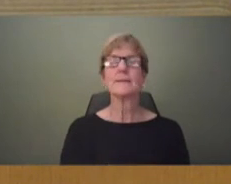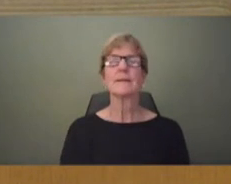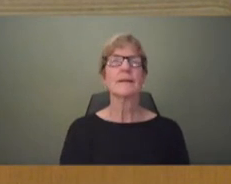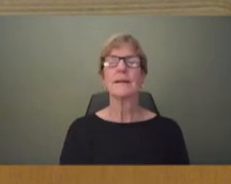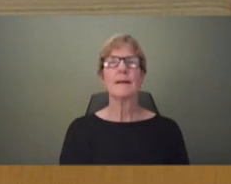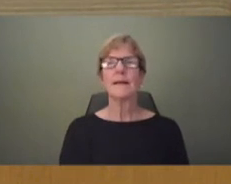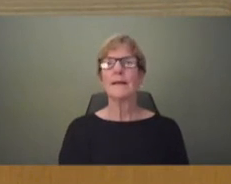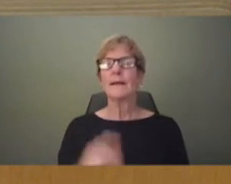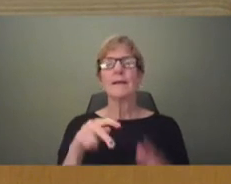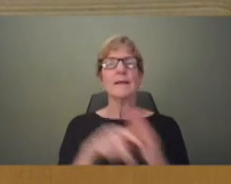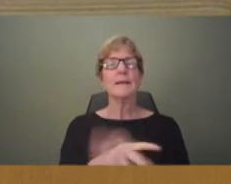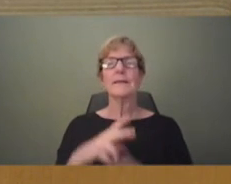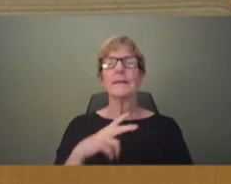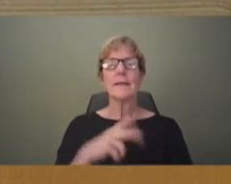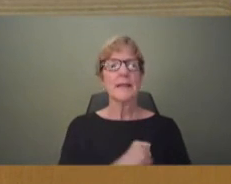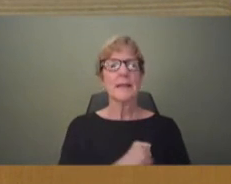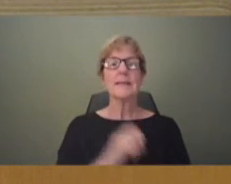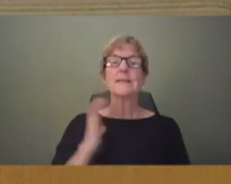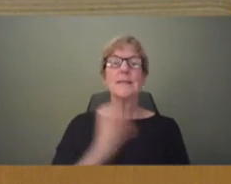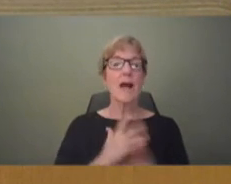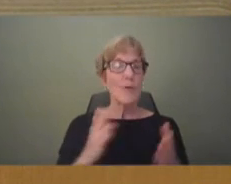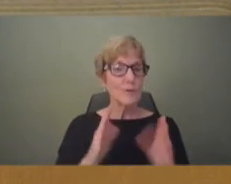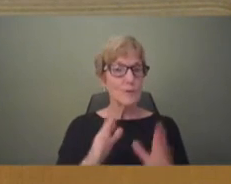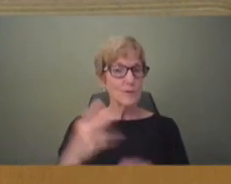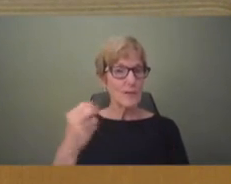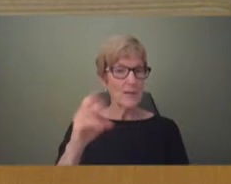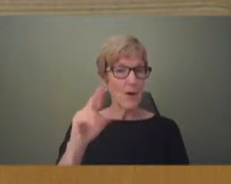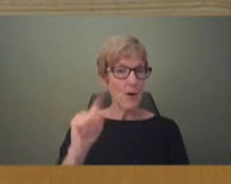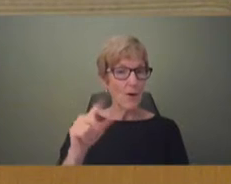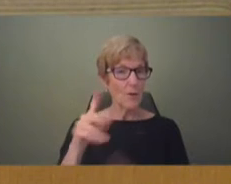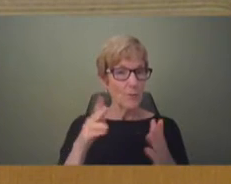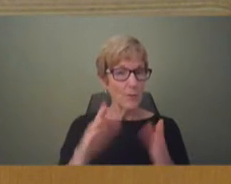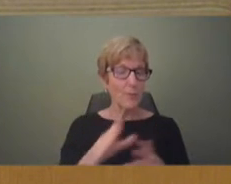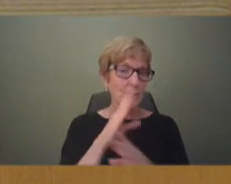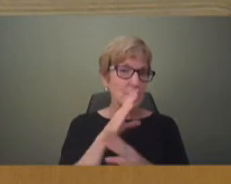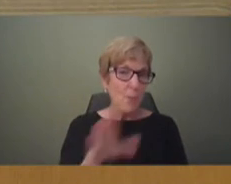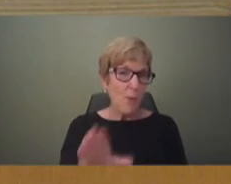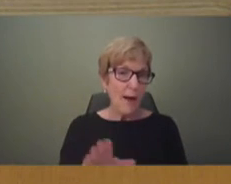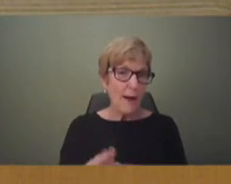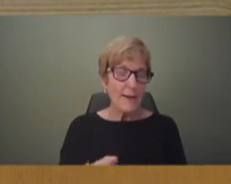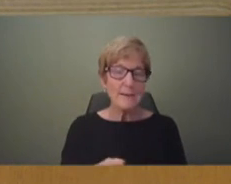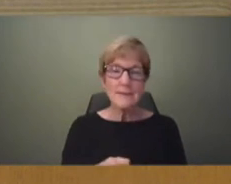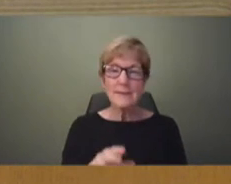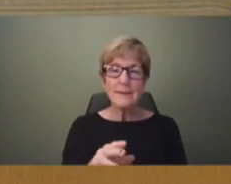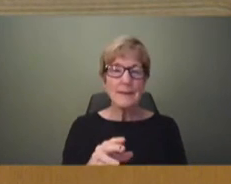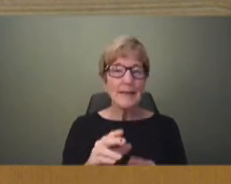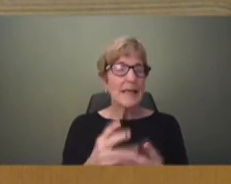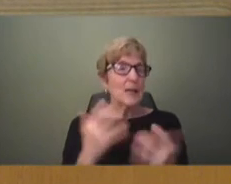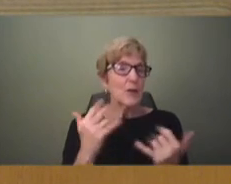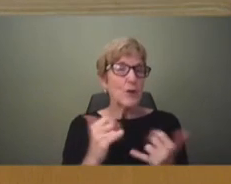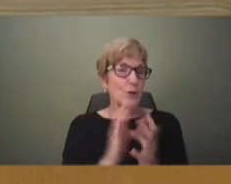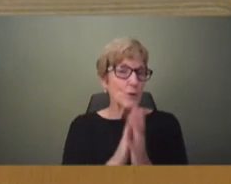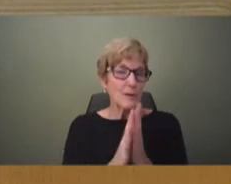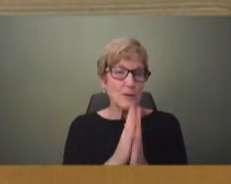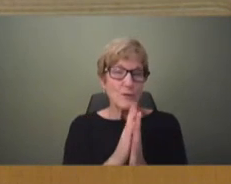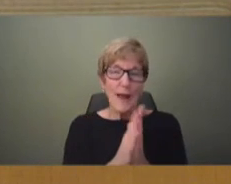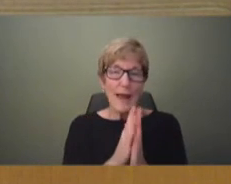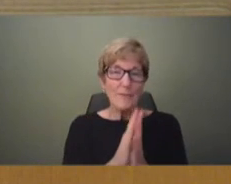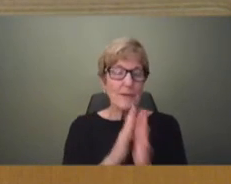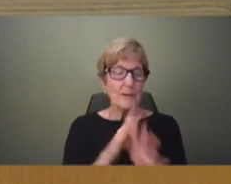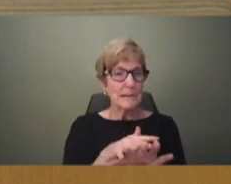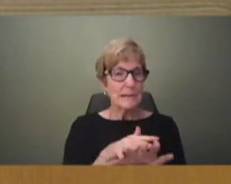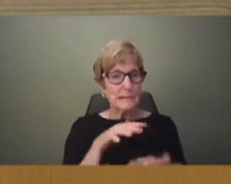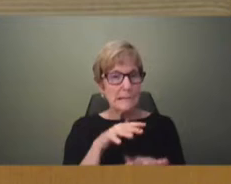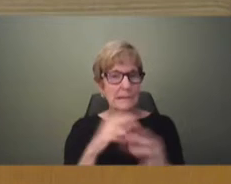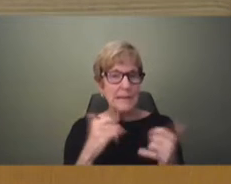kill us our street heart road is a quiet Road it can barely handle the current traffic uh that's coming right now from